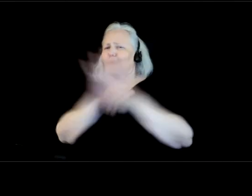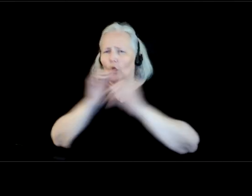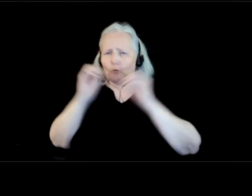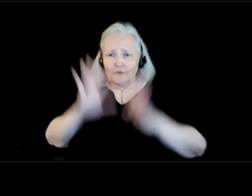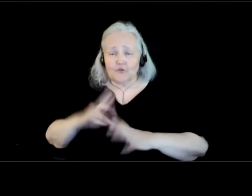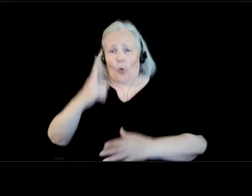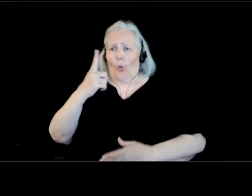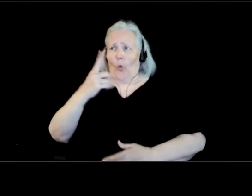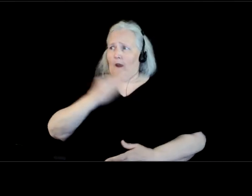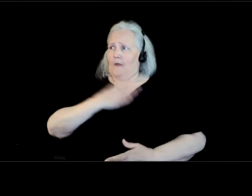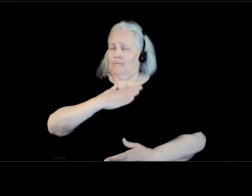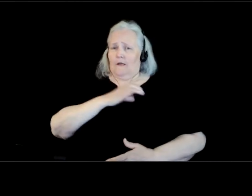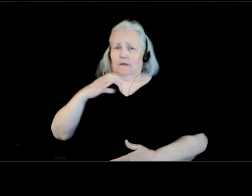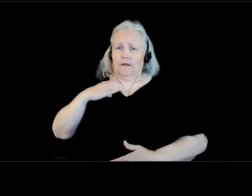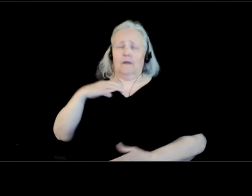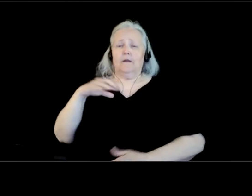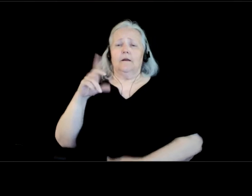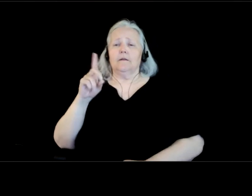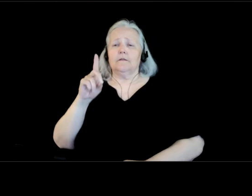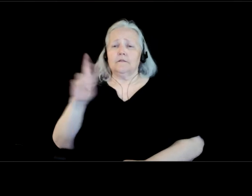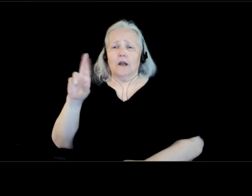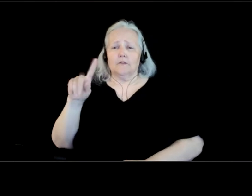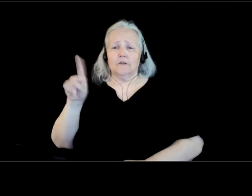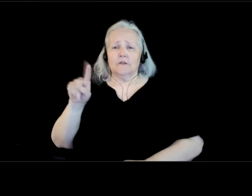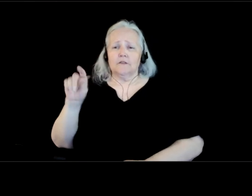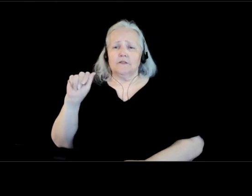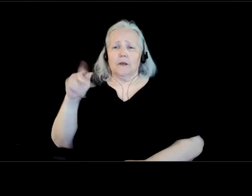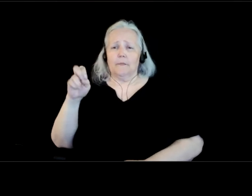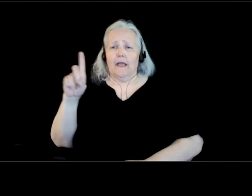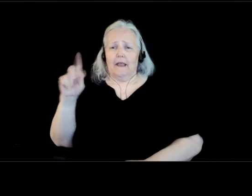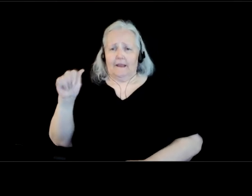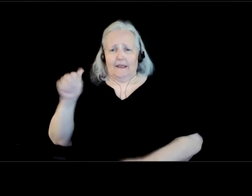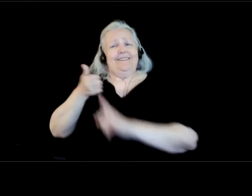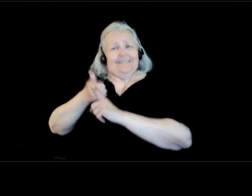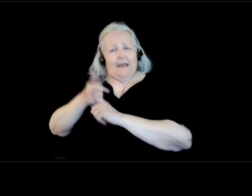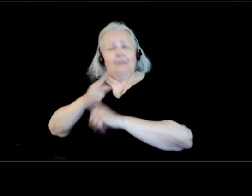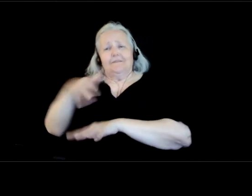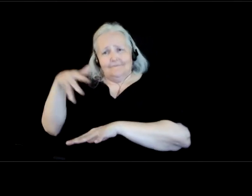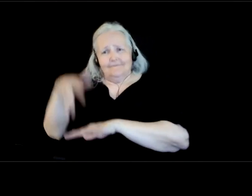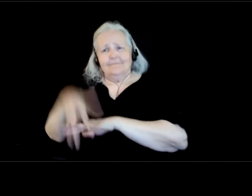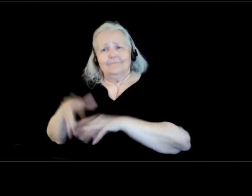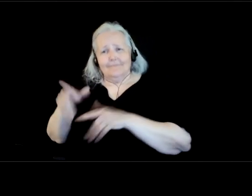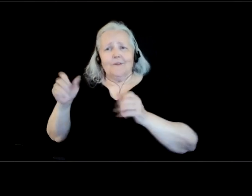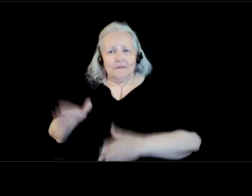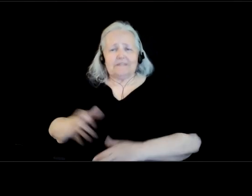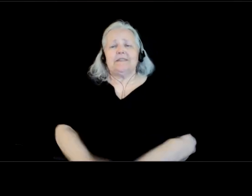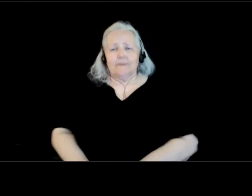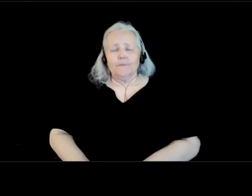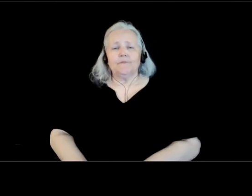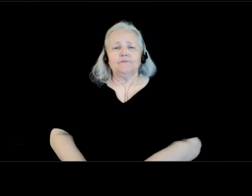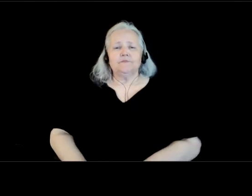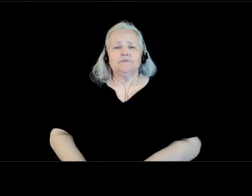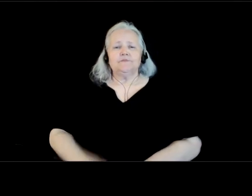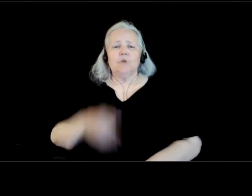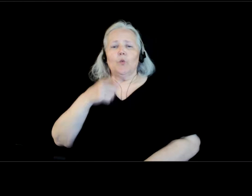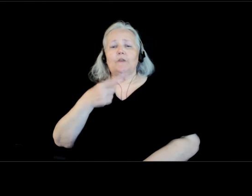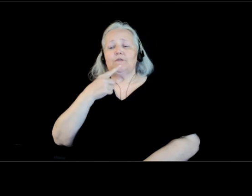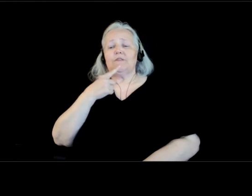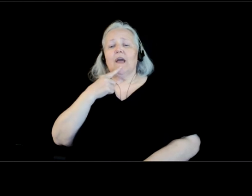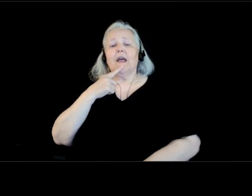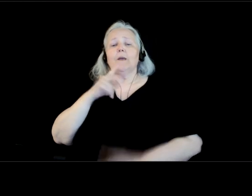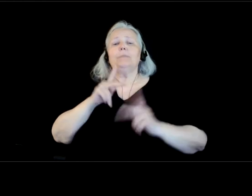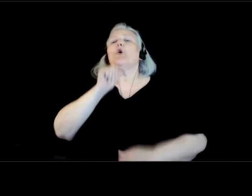committee members, Dr. Ophelia Zepeda, an Indigenous linguist. So I don't know, without knowing when you say non-linguist that you